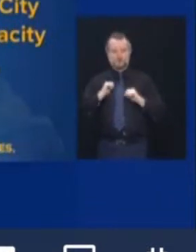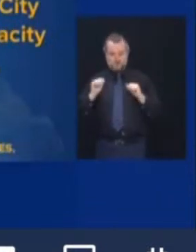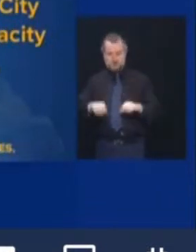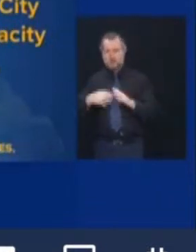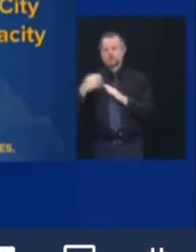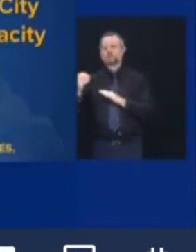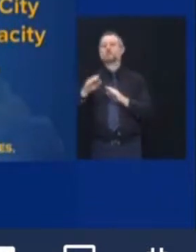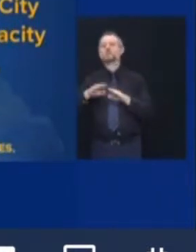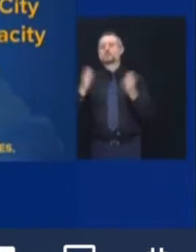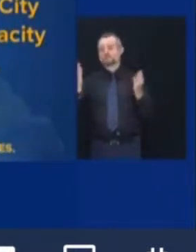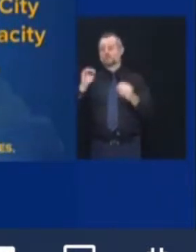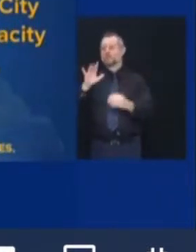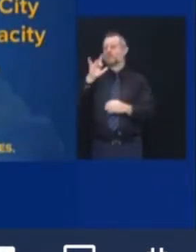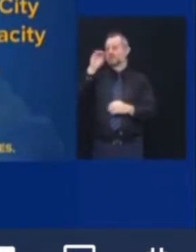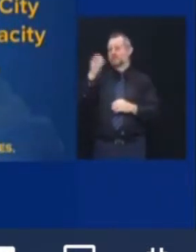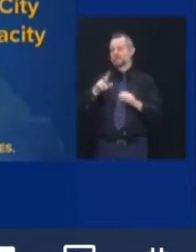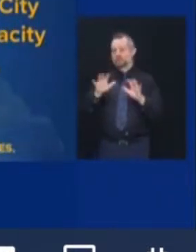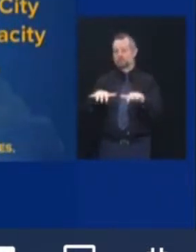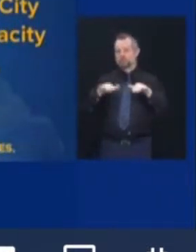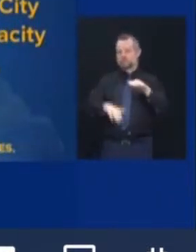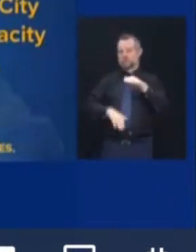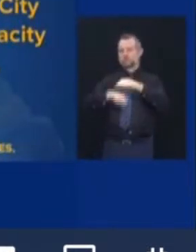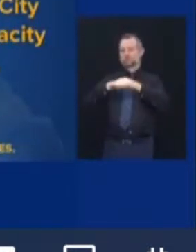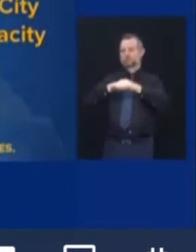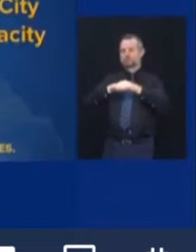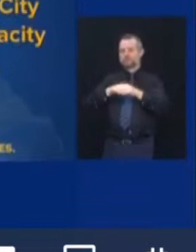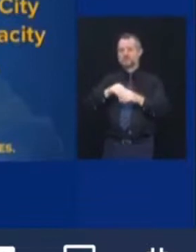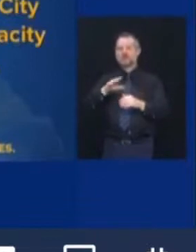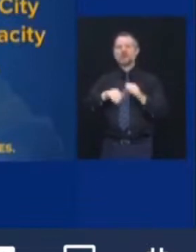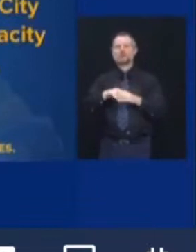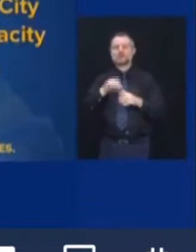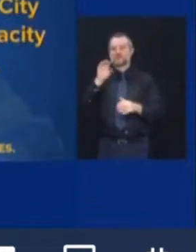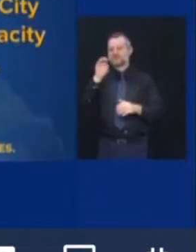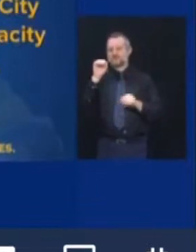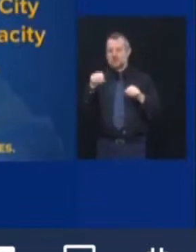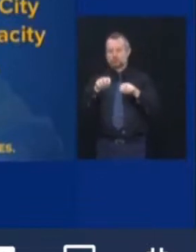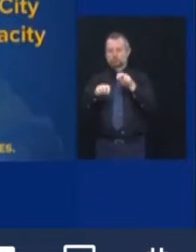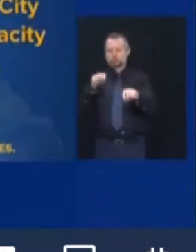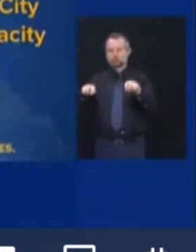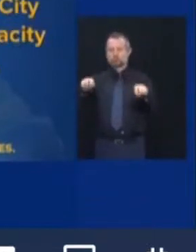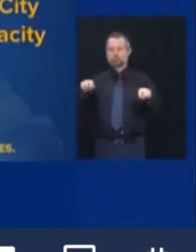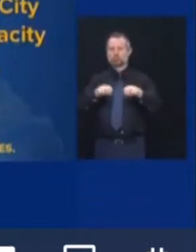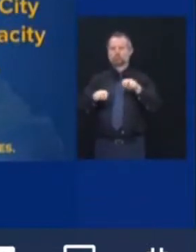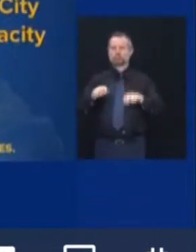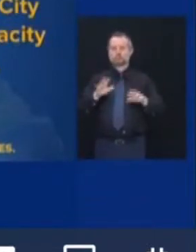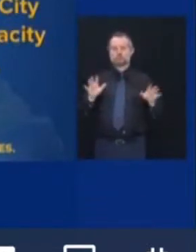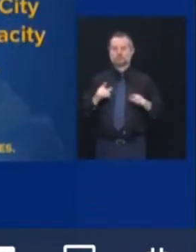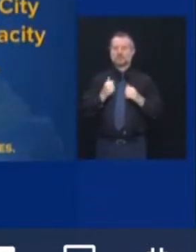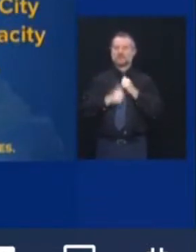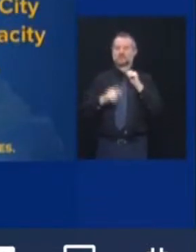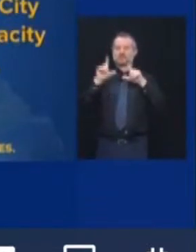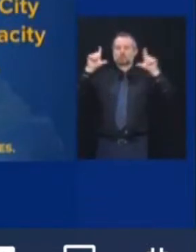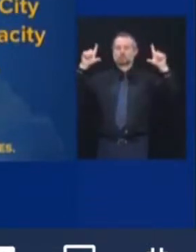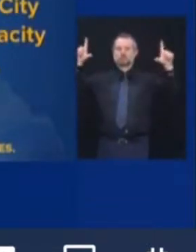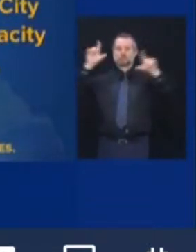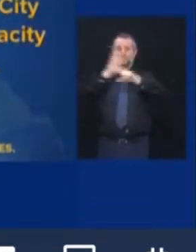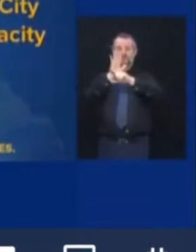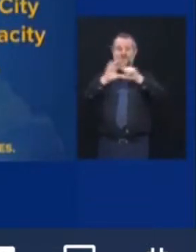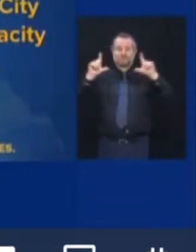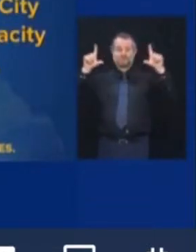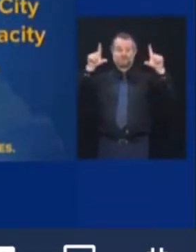25% capacity with up to 50 people maximum per screen, with up to 50 people per